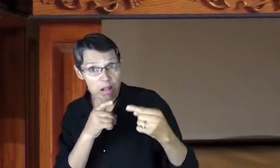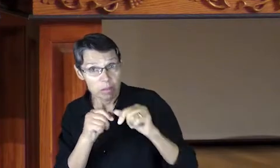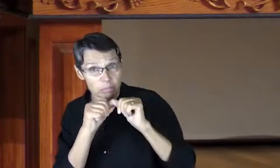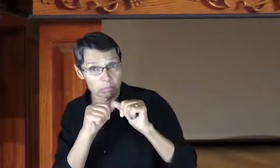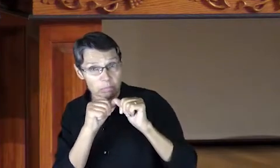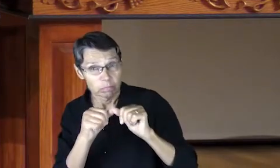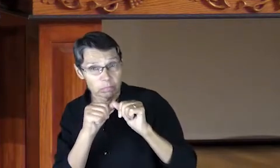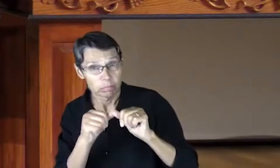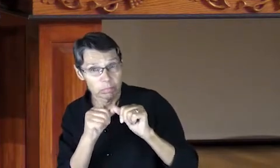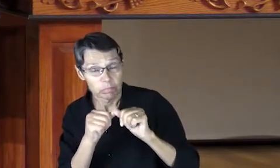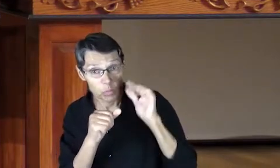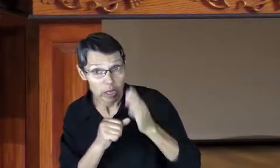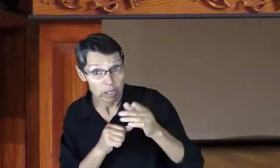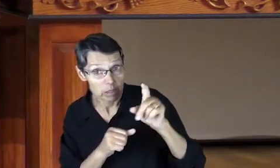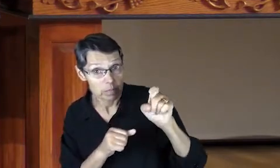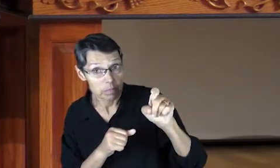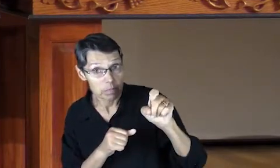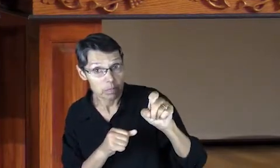order to survive?"